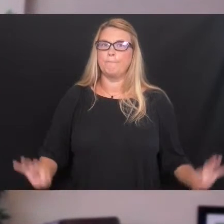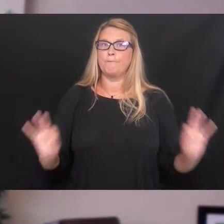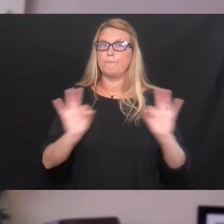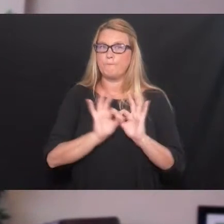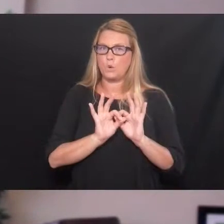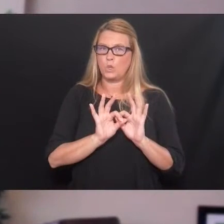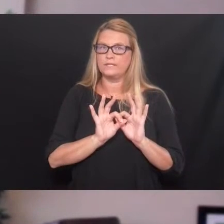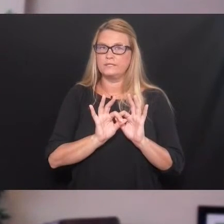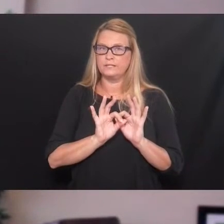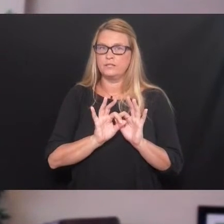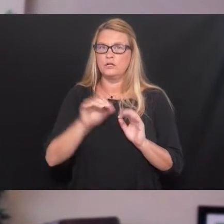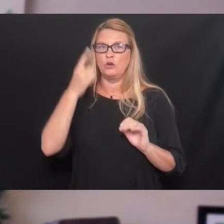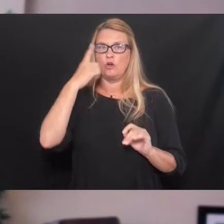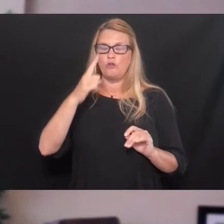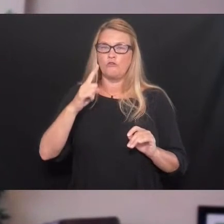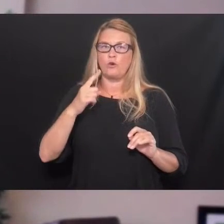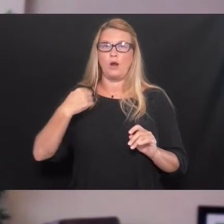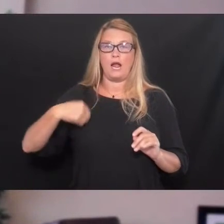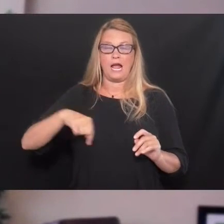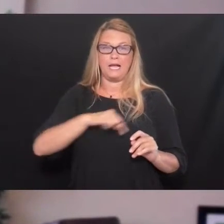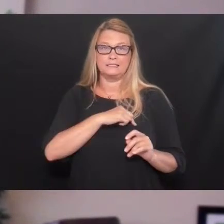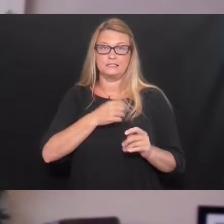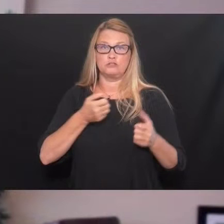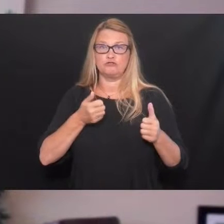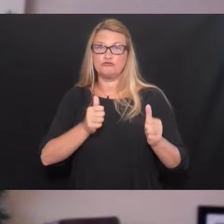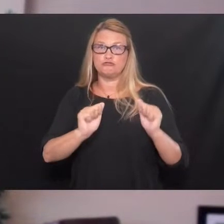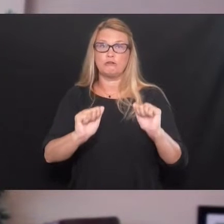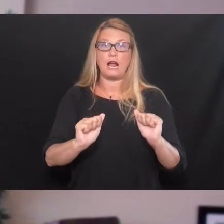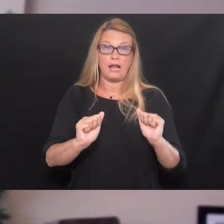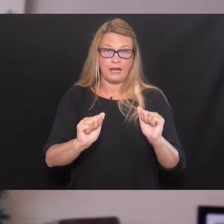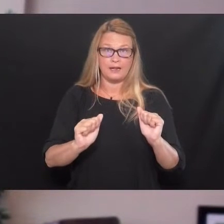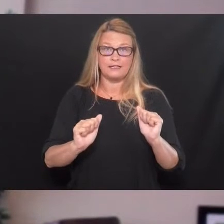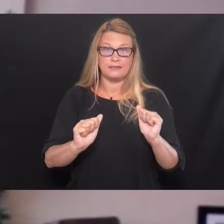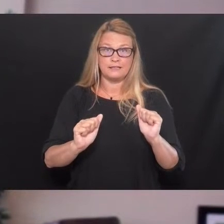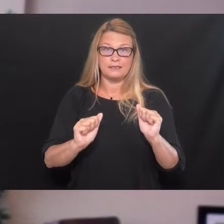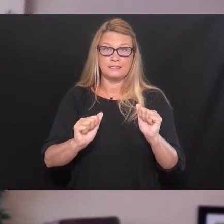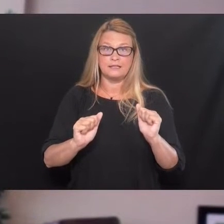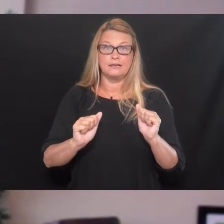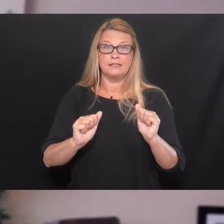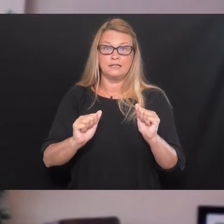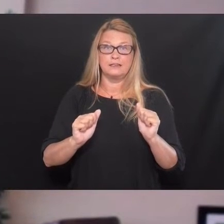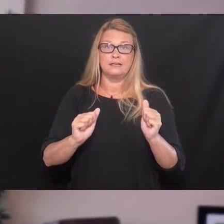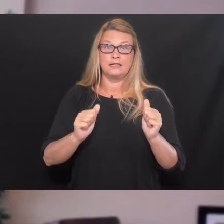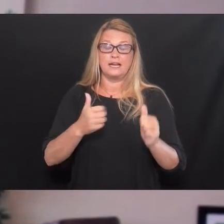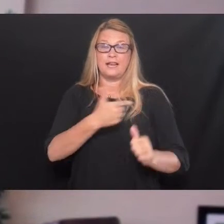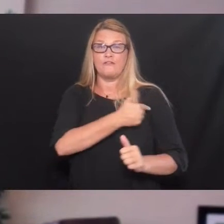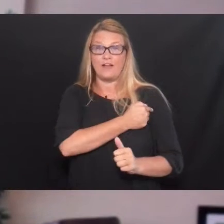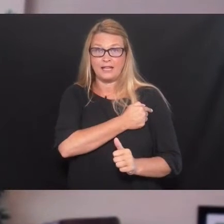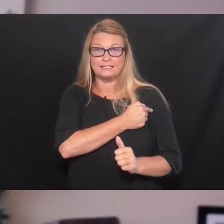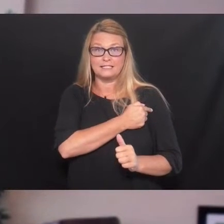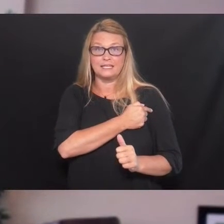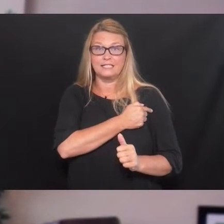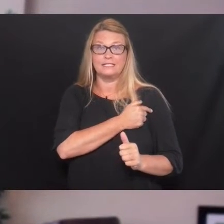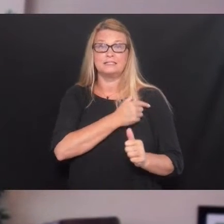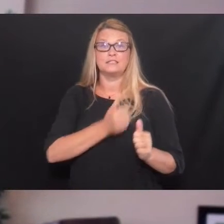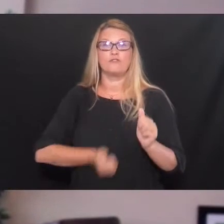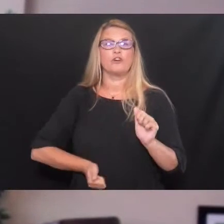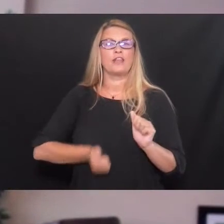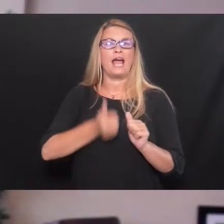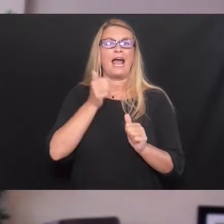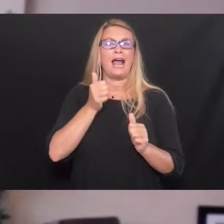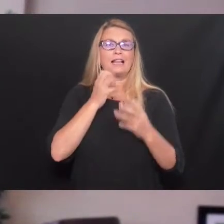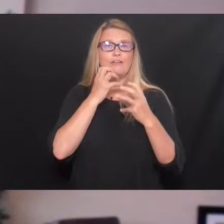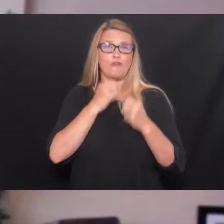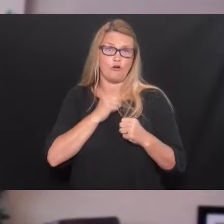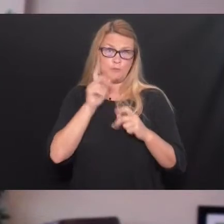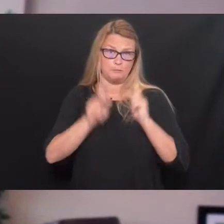to push with all of our strength to try to bring these vaccines to the people that are the most highly vulnerable.